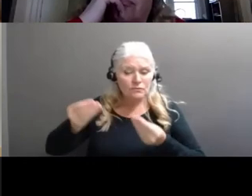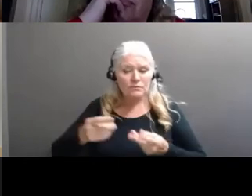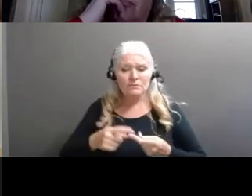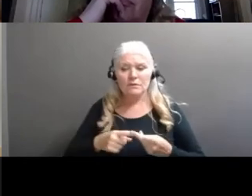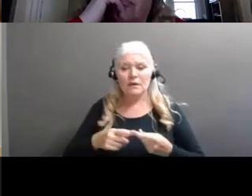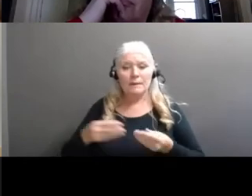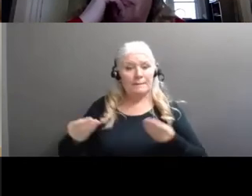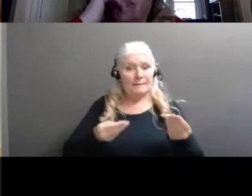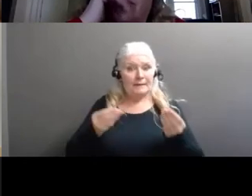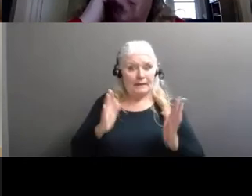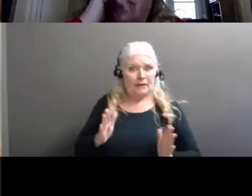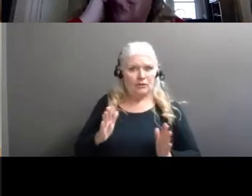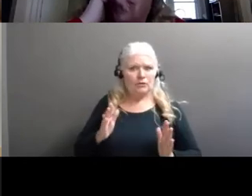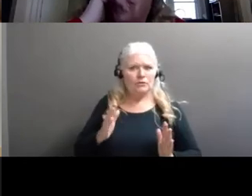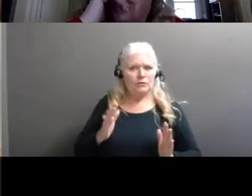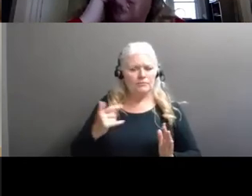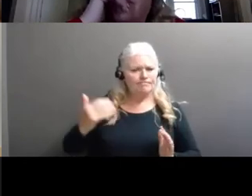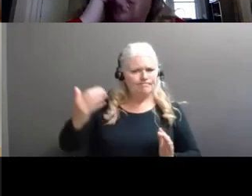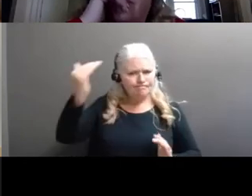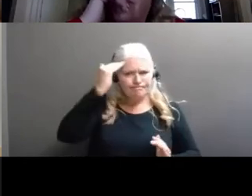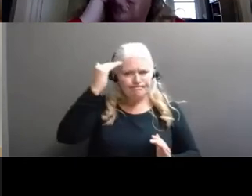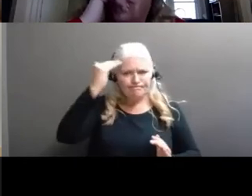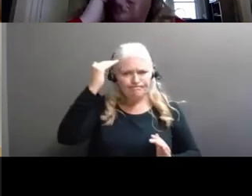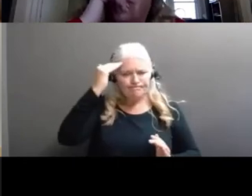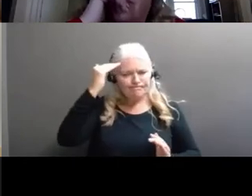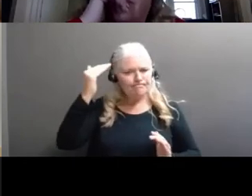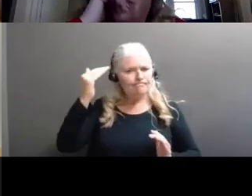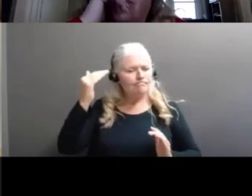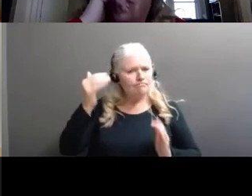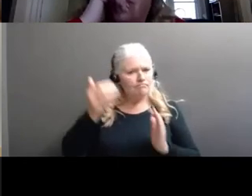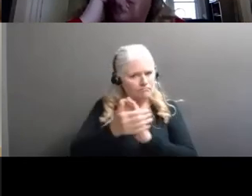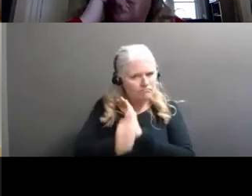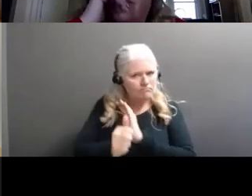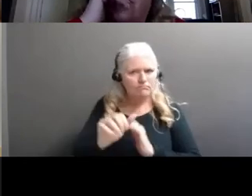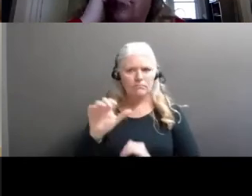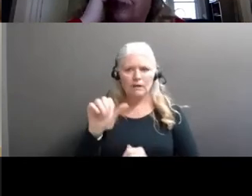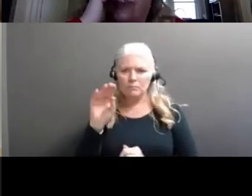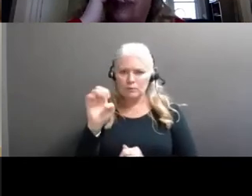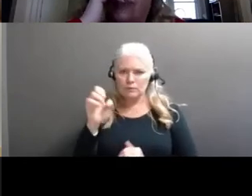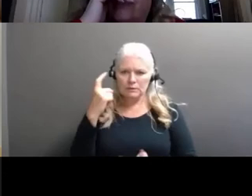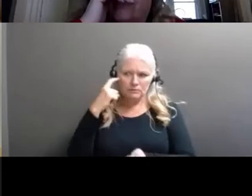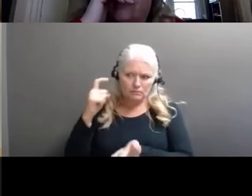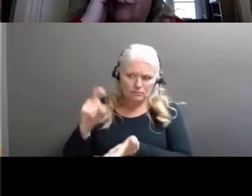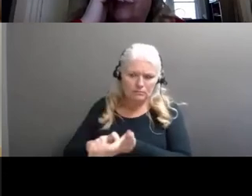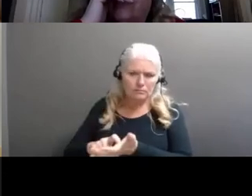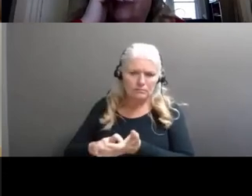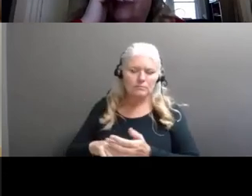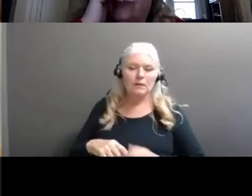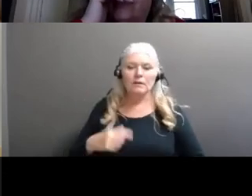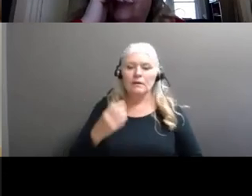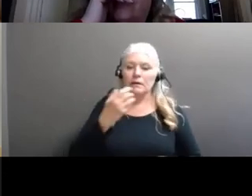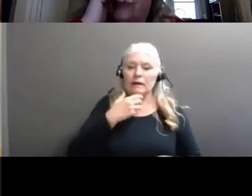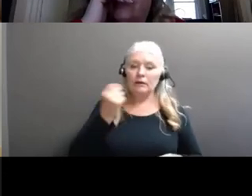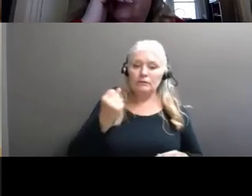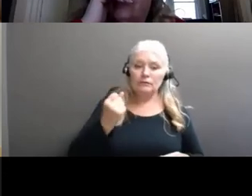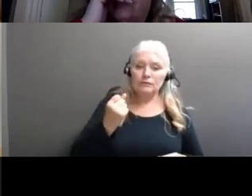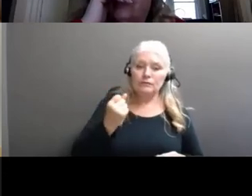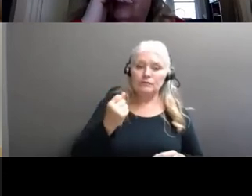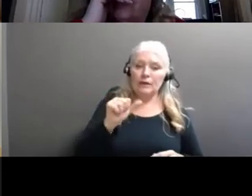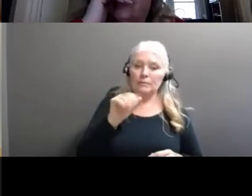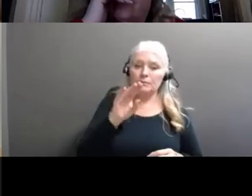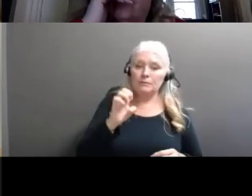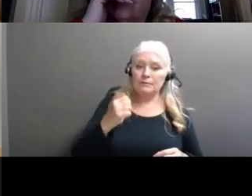strong knowledge of abuse and neglect. Both Family Mediation Canada and the Elder Mediation International Network were very,